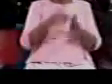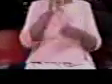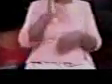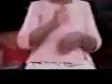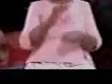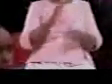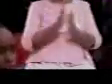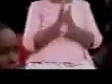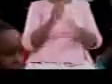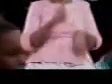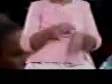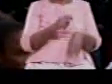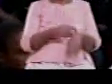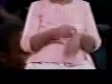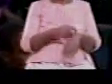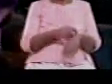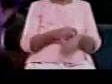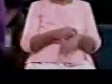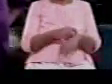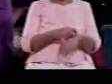In Togo, are you praying?